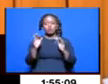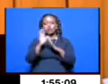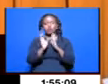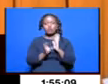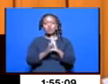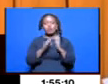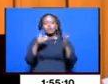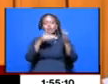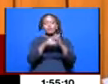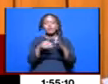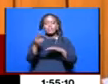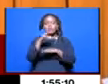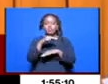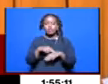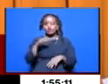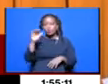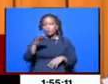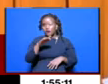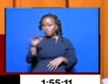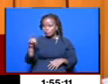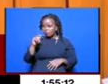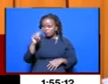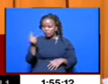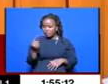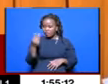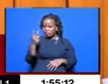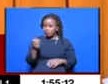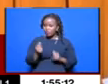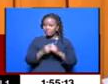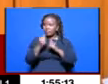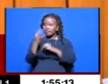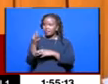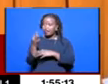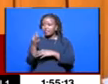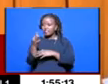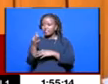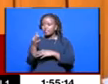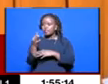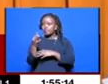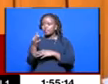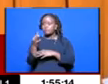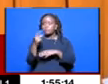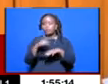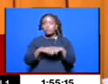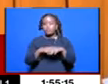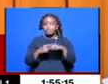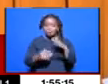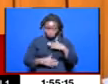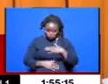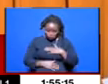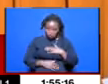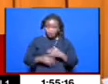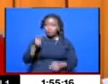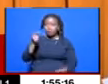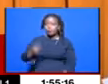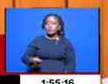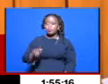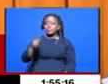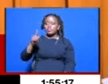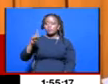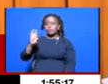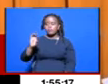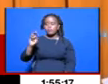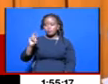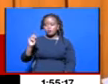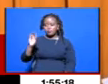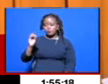Kenya, 2013, where Honorable Justice Lenaola, as he then was, analyzed